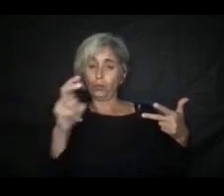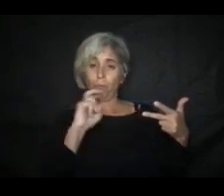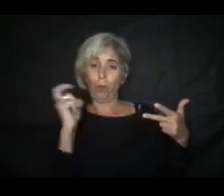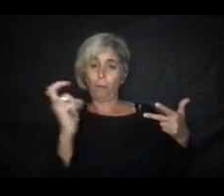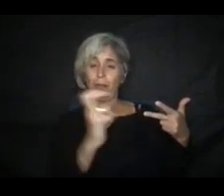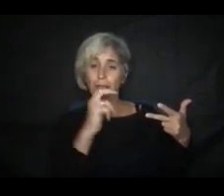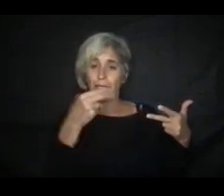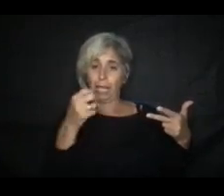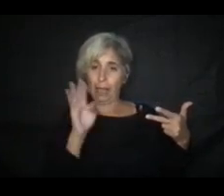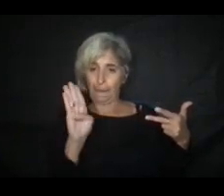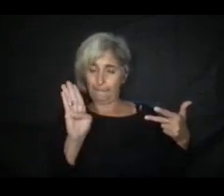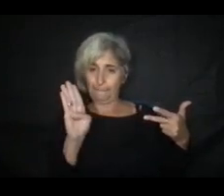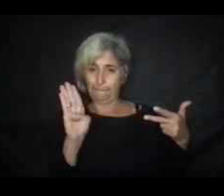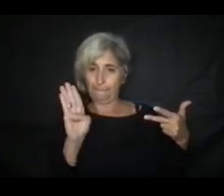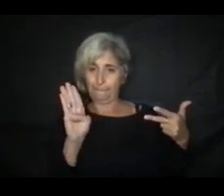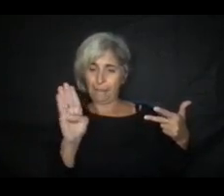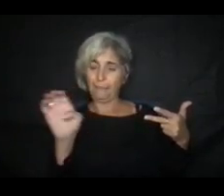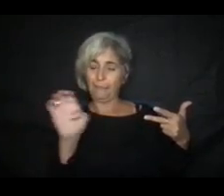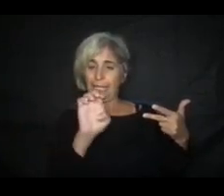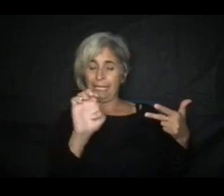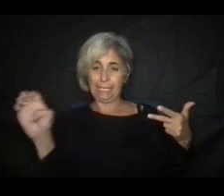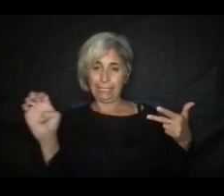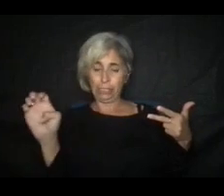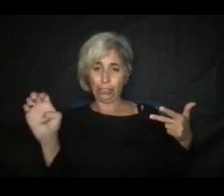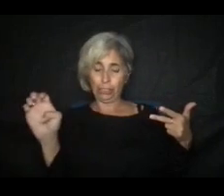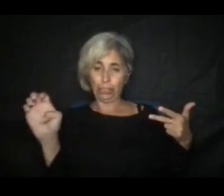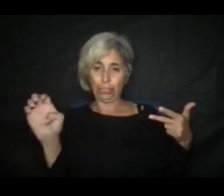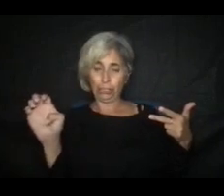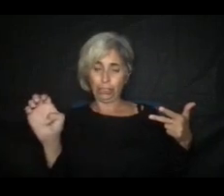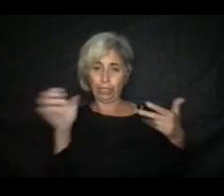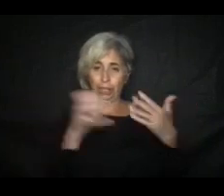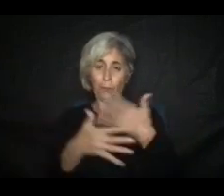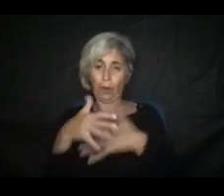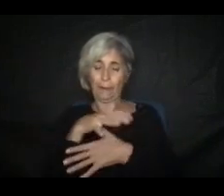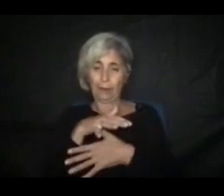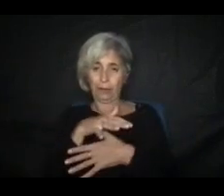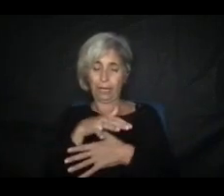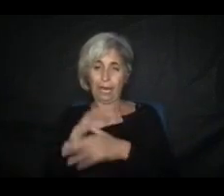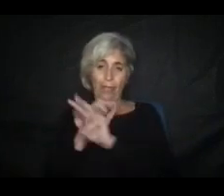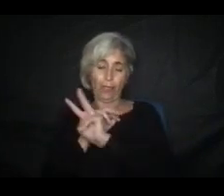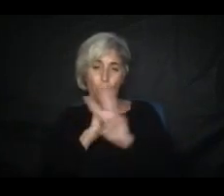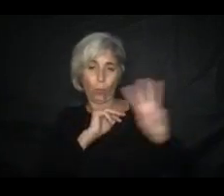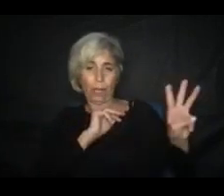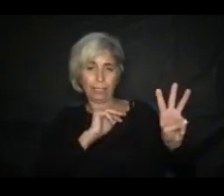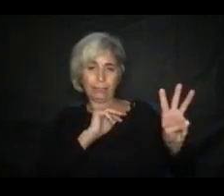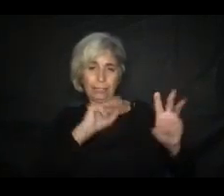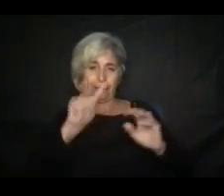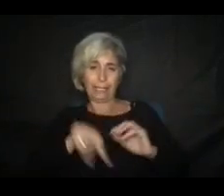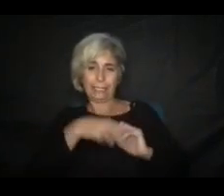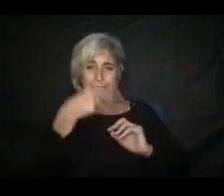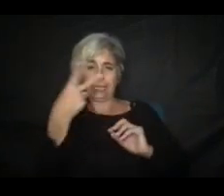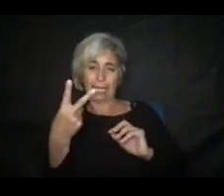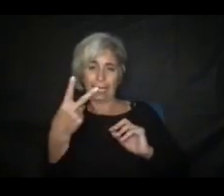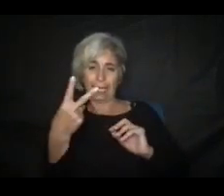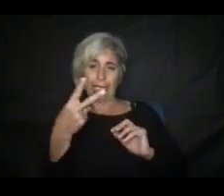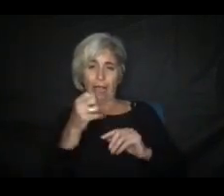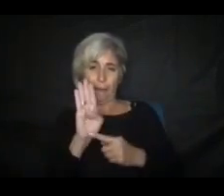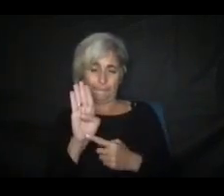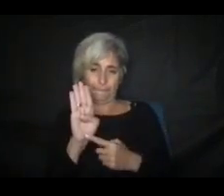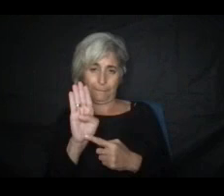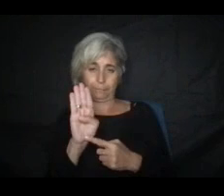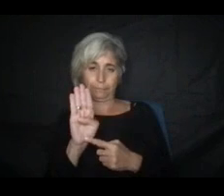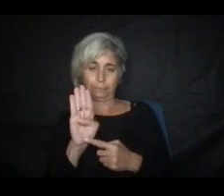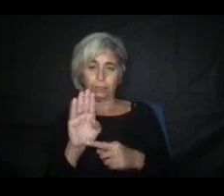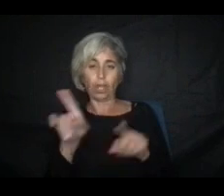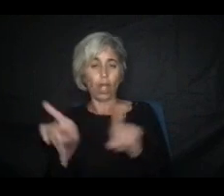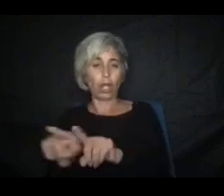talked about. The eastern side was the primary mobility hub, and the western side is the secondary mobility hub. In addition,